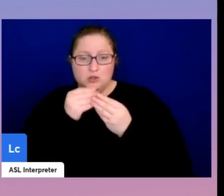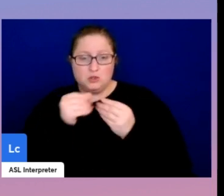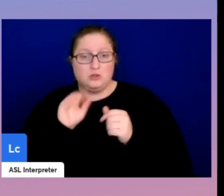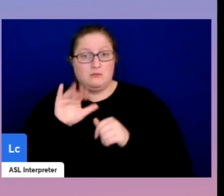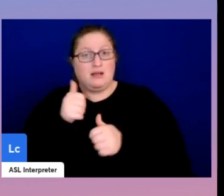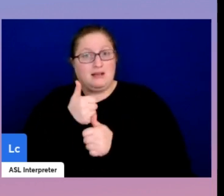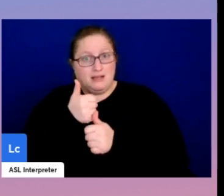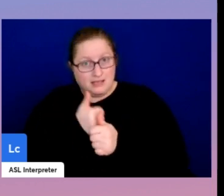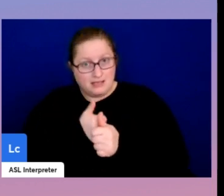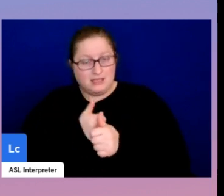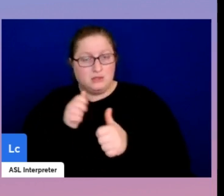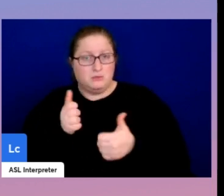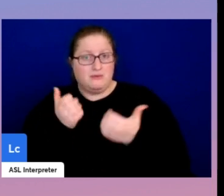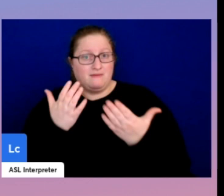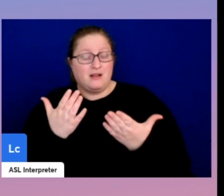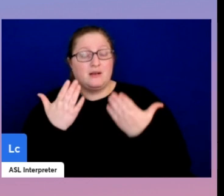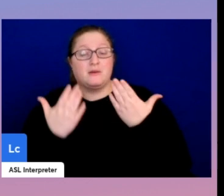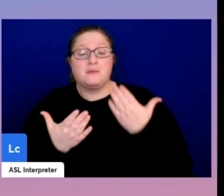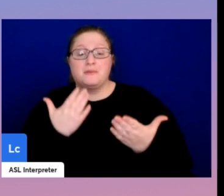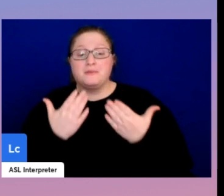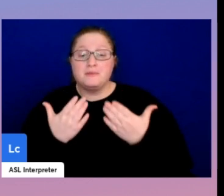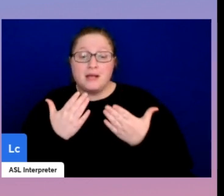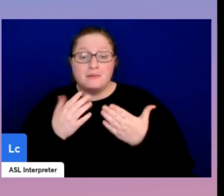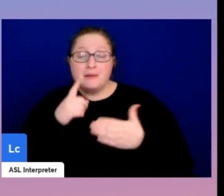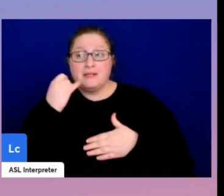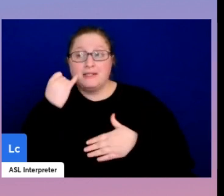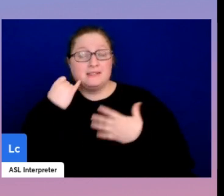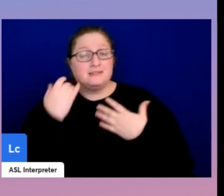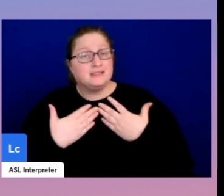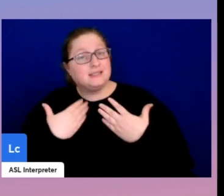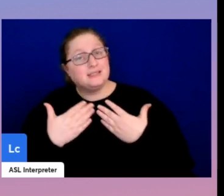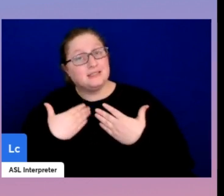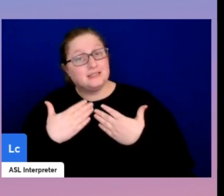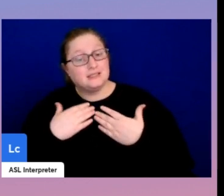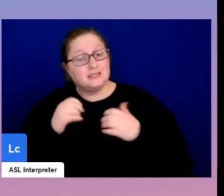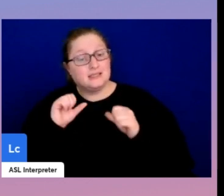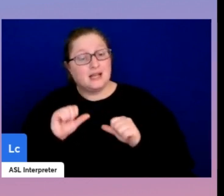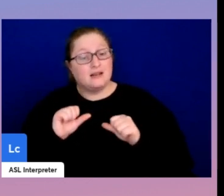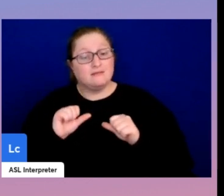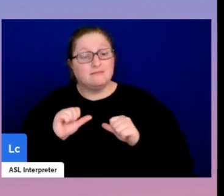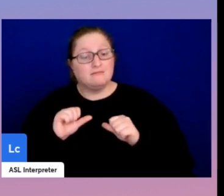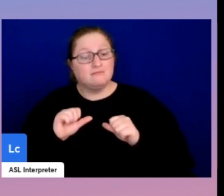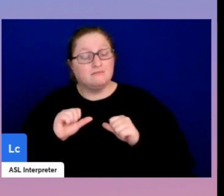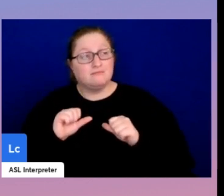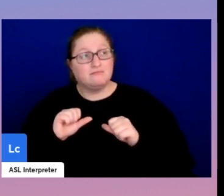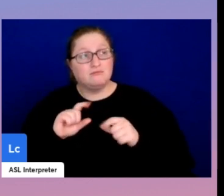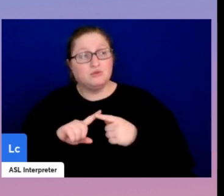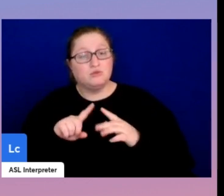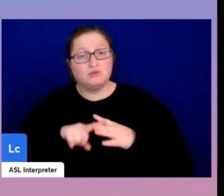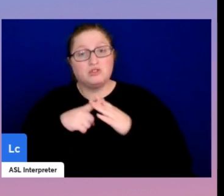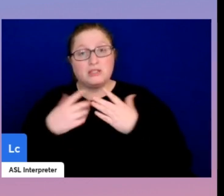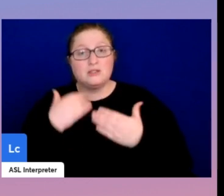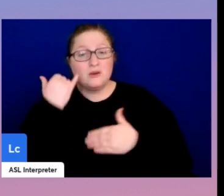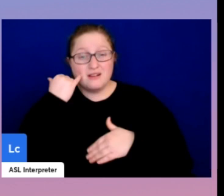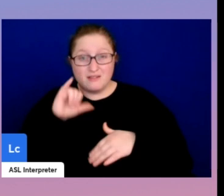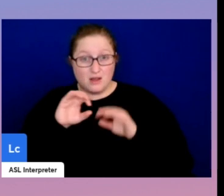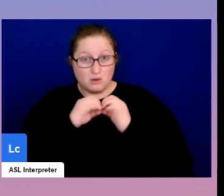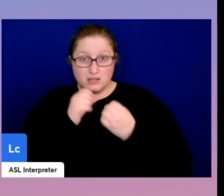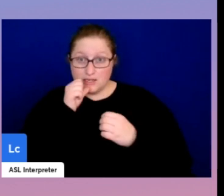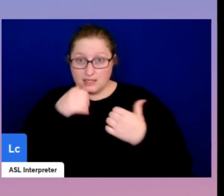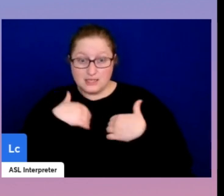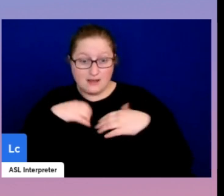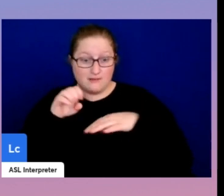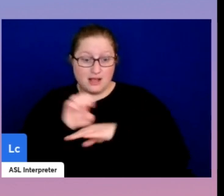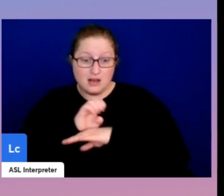provider. It may be primarily due to convenience initially to get started, or if the organization does not have enterprise-wide